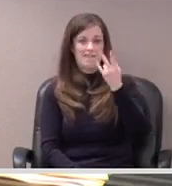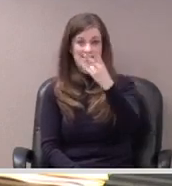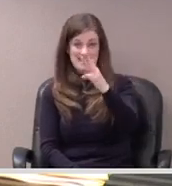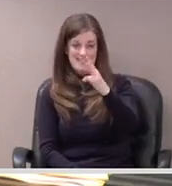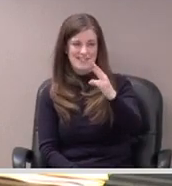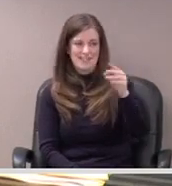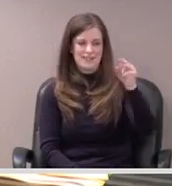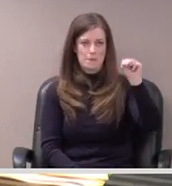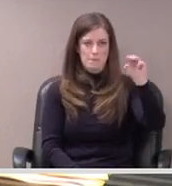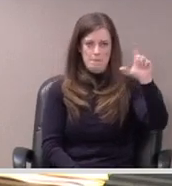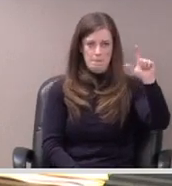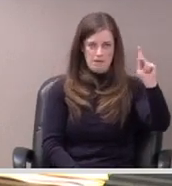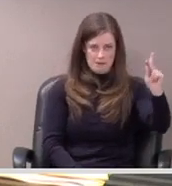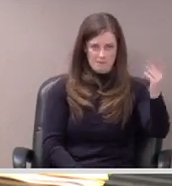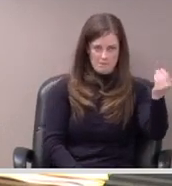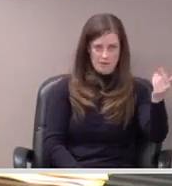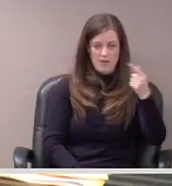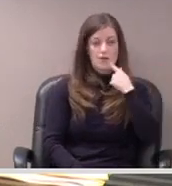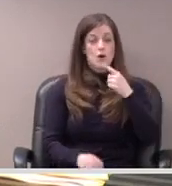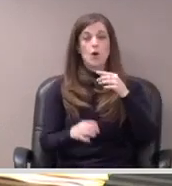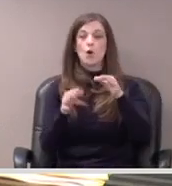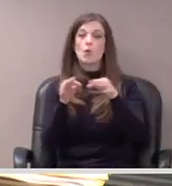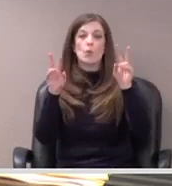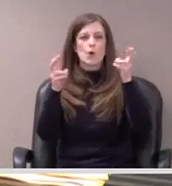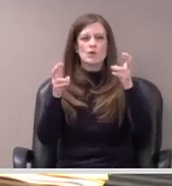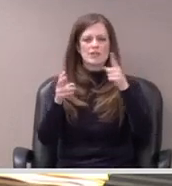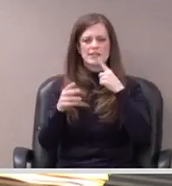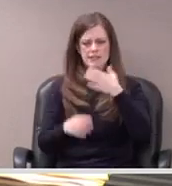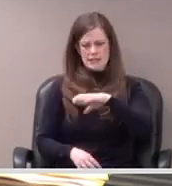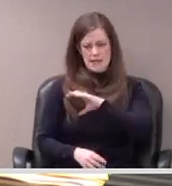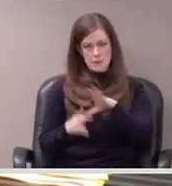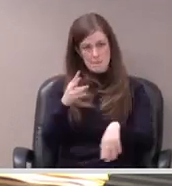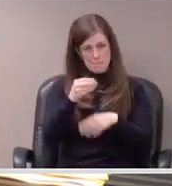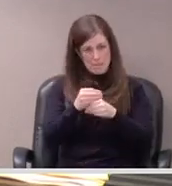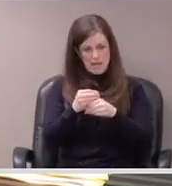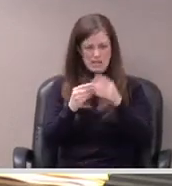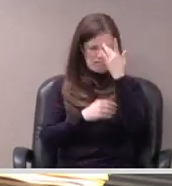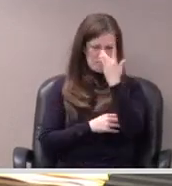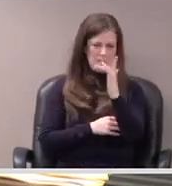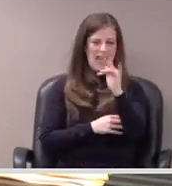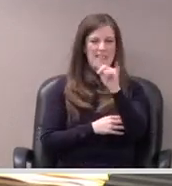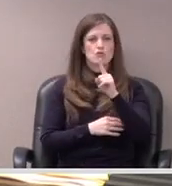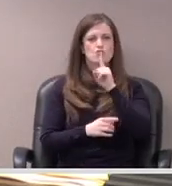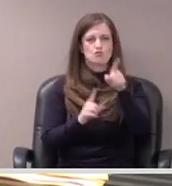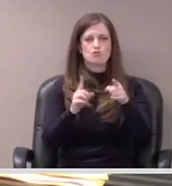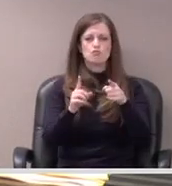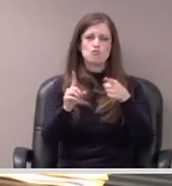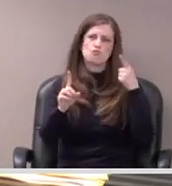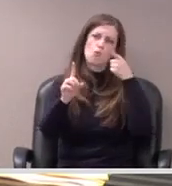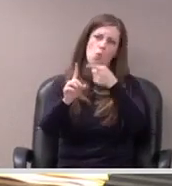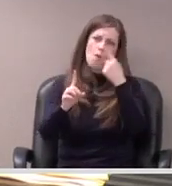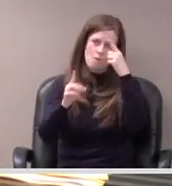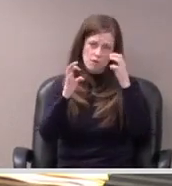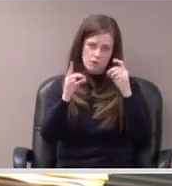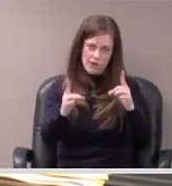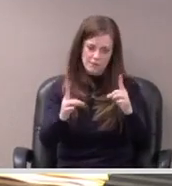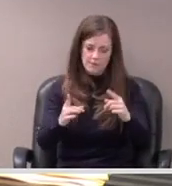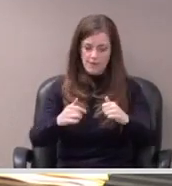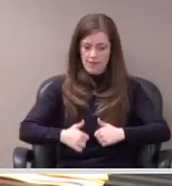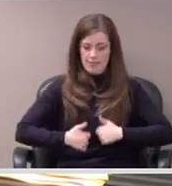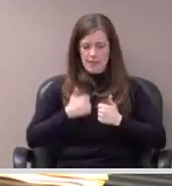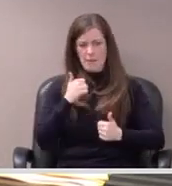Dr. King: "Character plus intelligence, that's the true goal of education. Life's